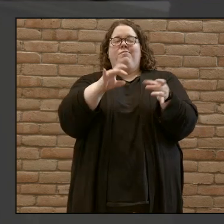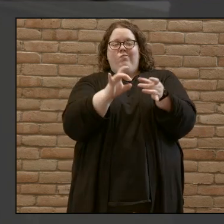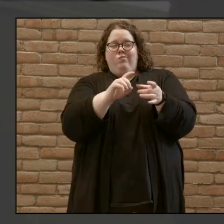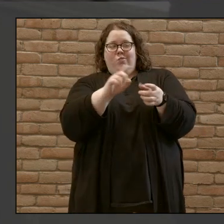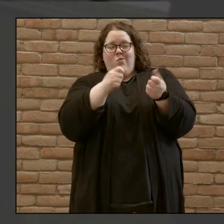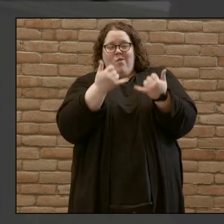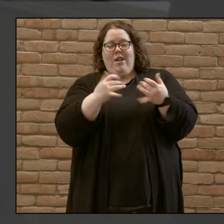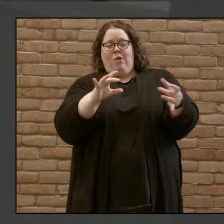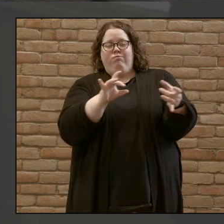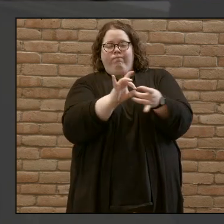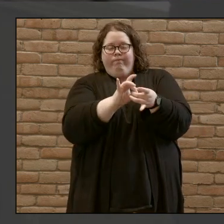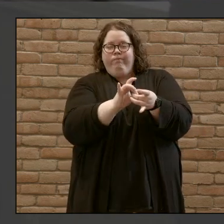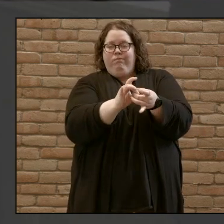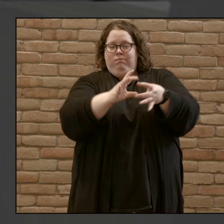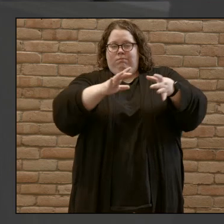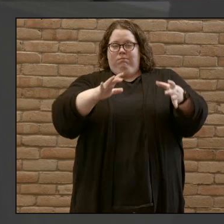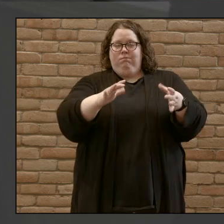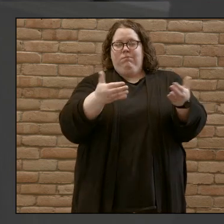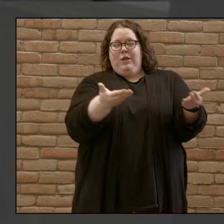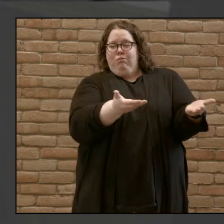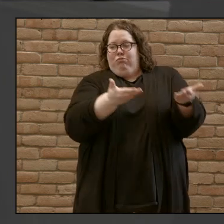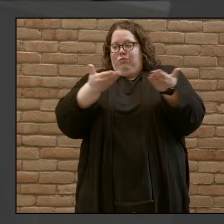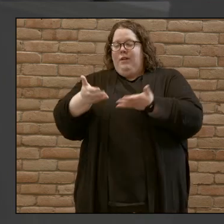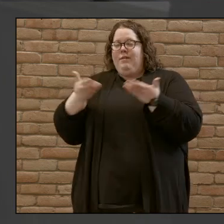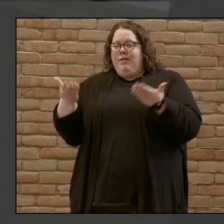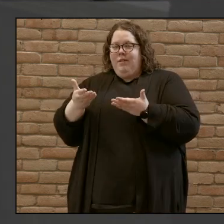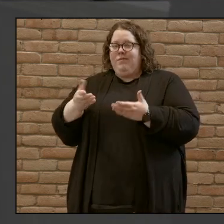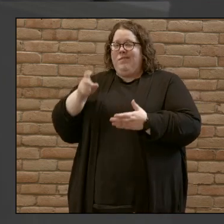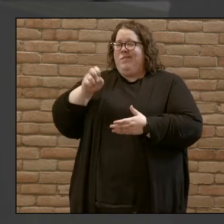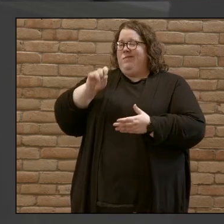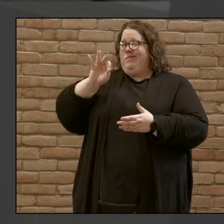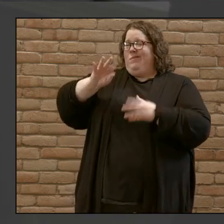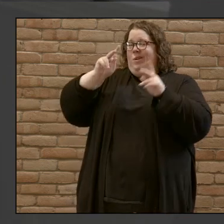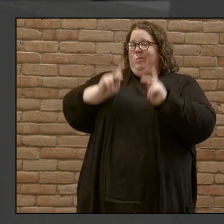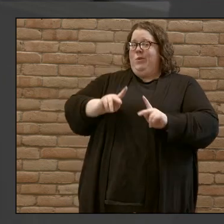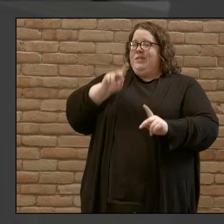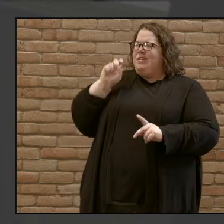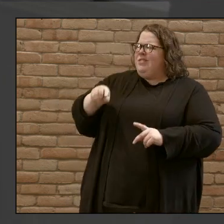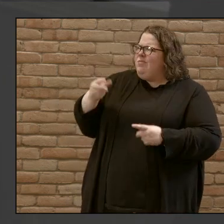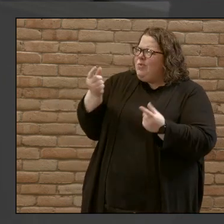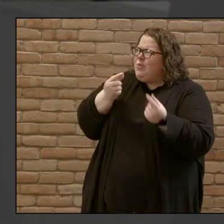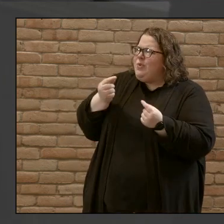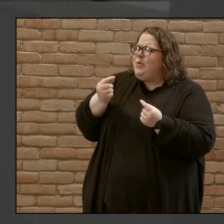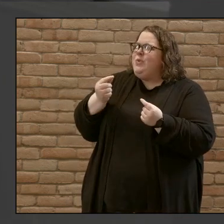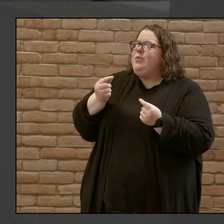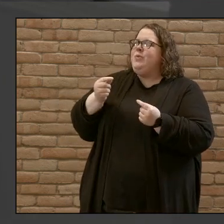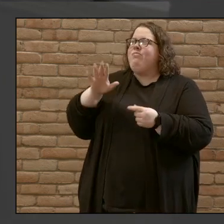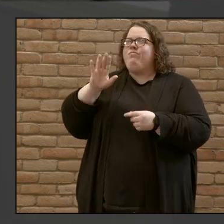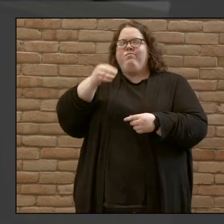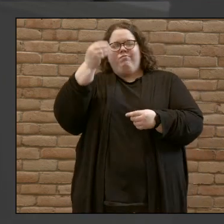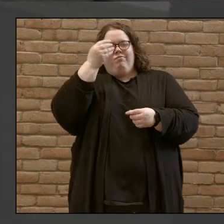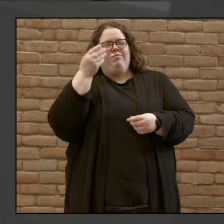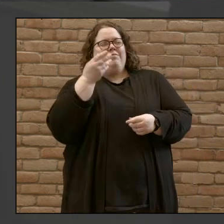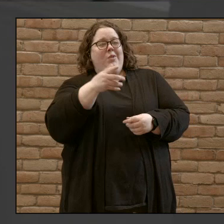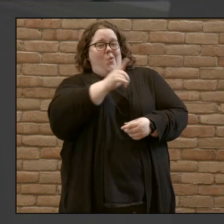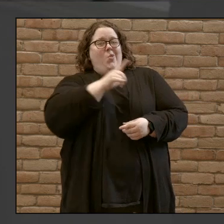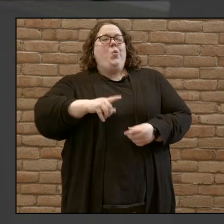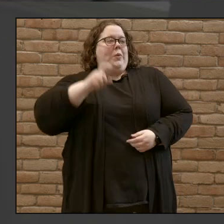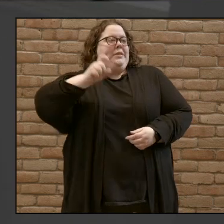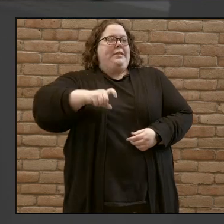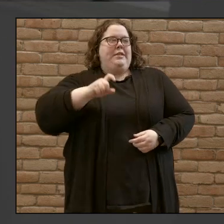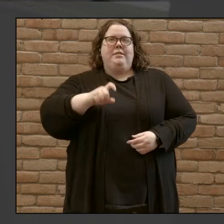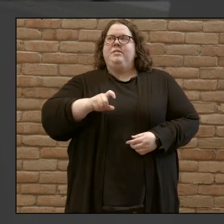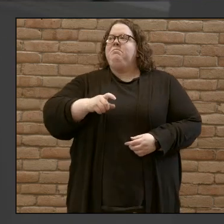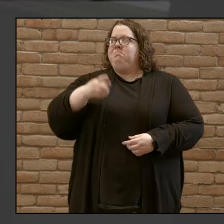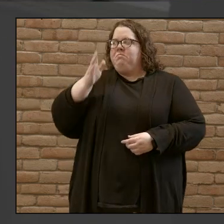If anyone asks what you are doing, just say, 'The Lord needs them,' and he will immediately let you take them." This took place to fulfill